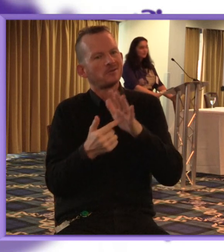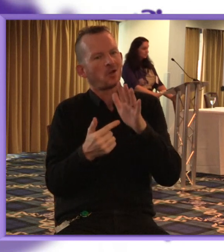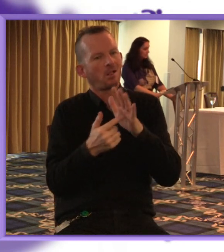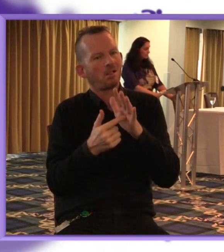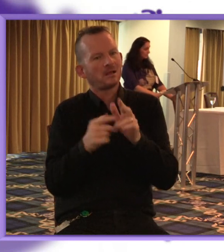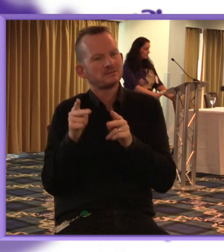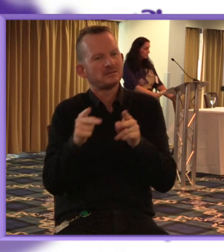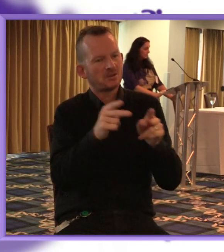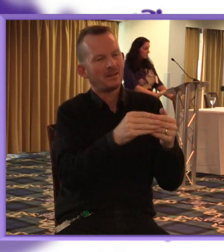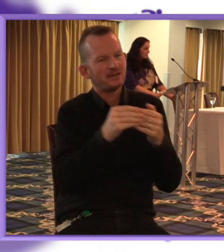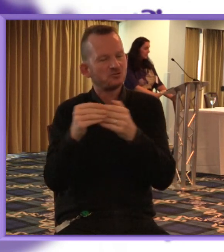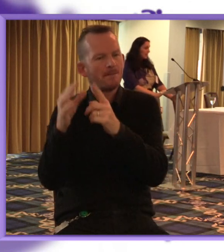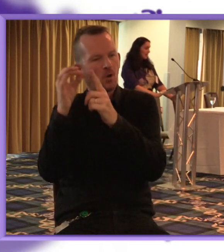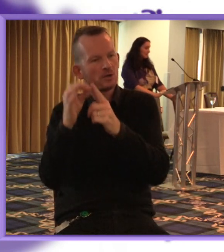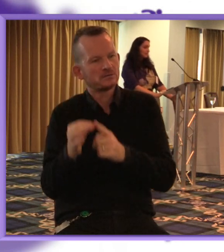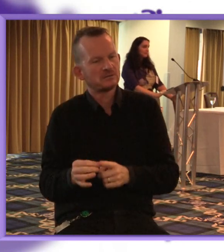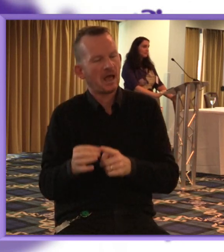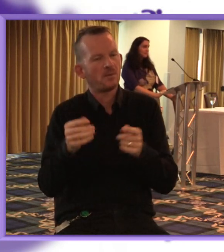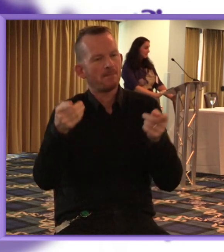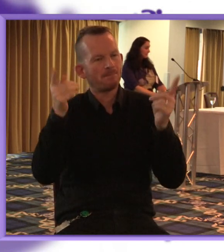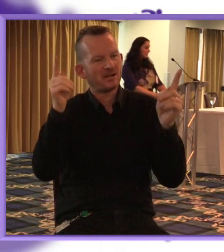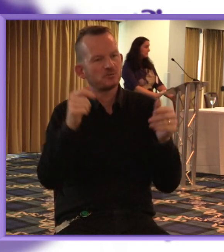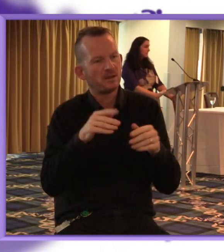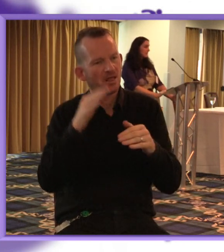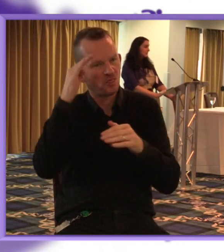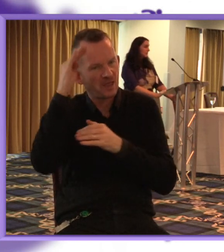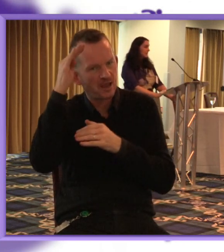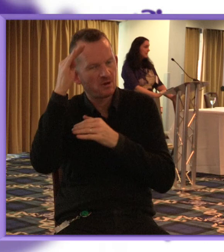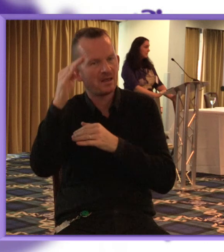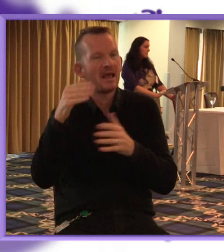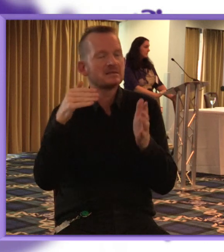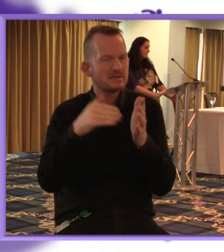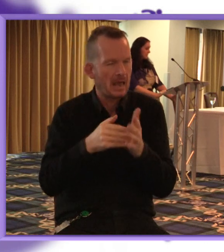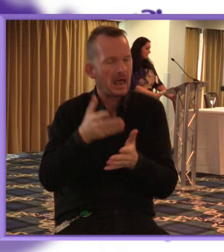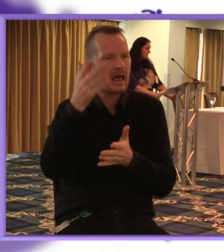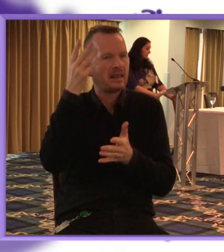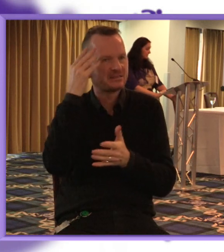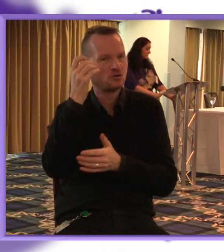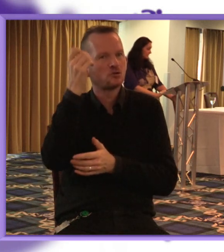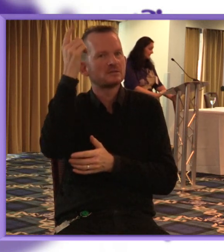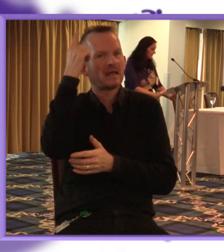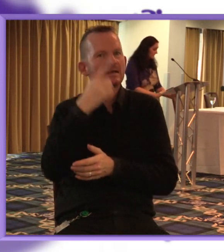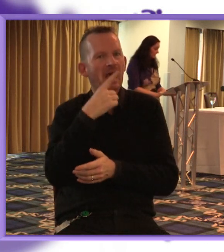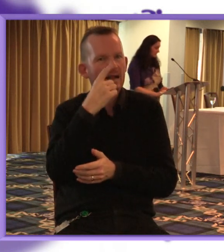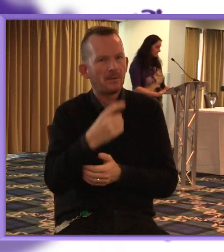in the language of leadership and management theory, I think it's still listen, understand, enable and empower.